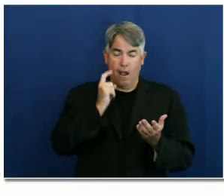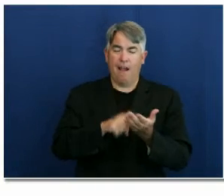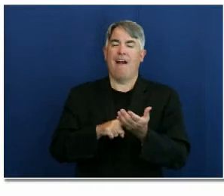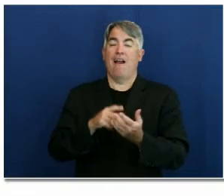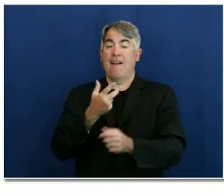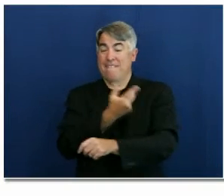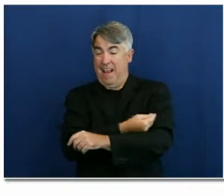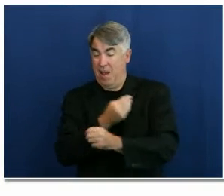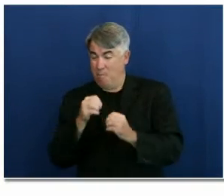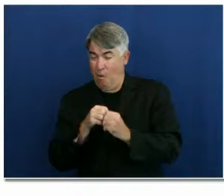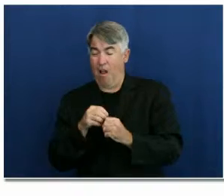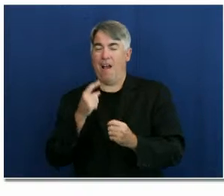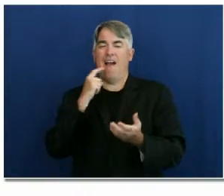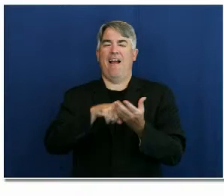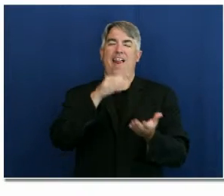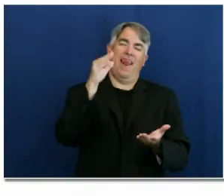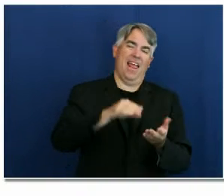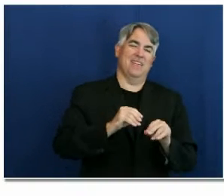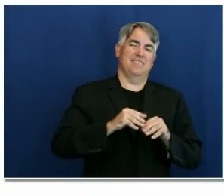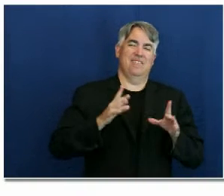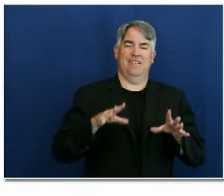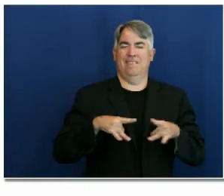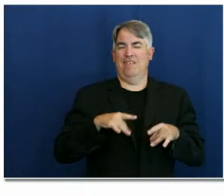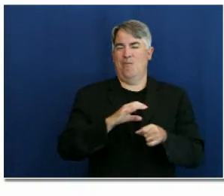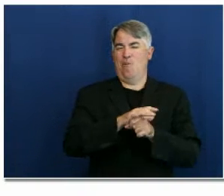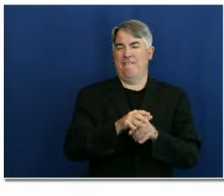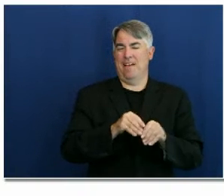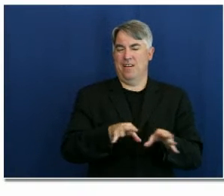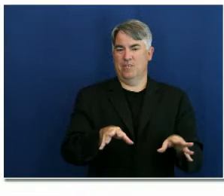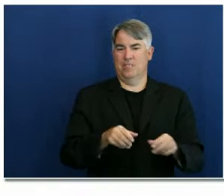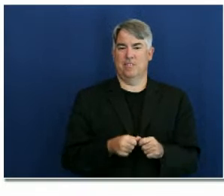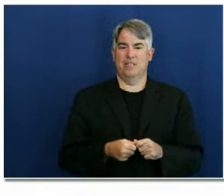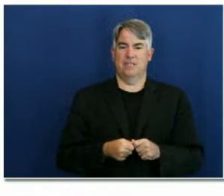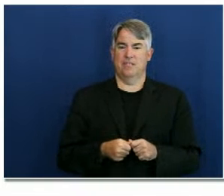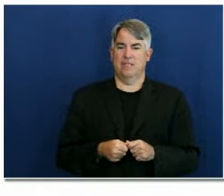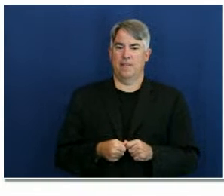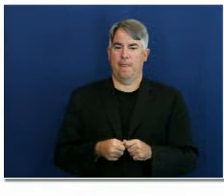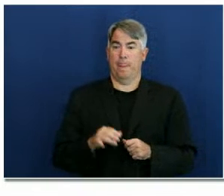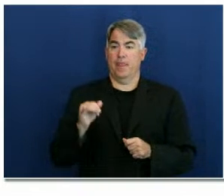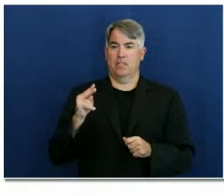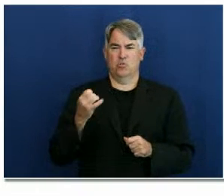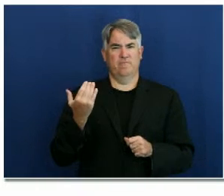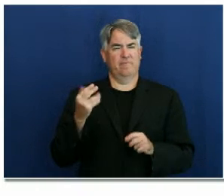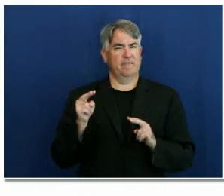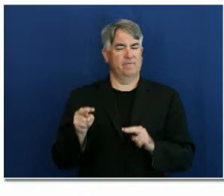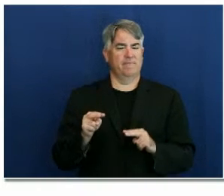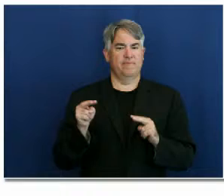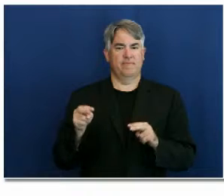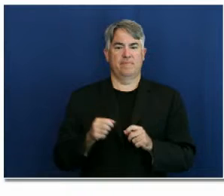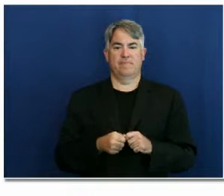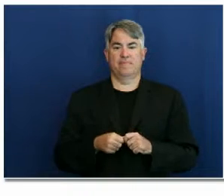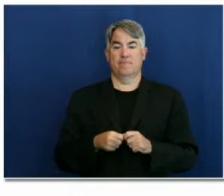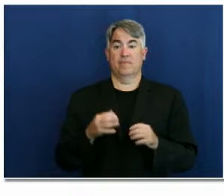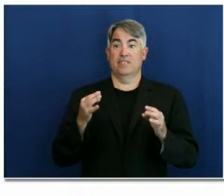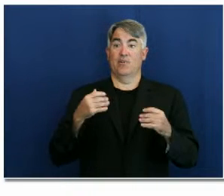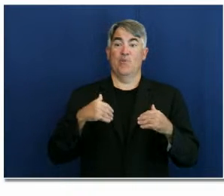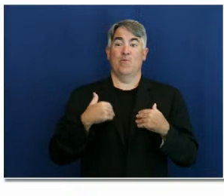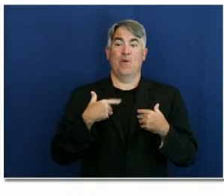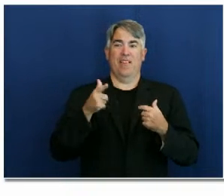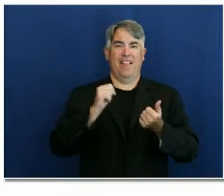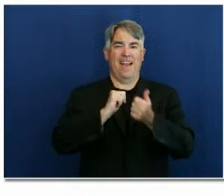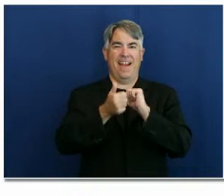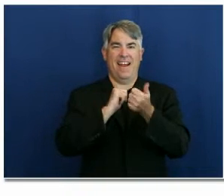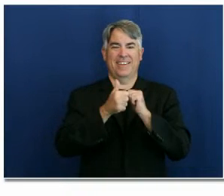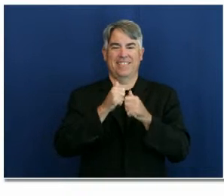forward, and certainly looking ahead to June 15th. Next chart is just our youth competition contest. Our Health is Worth a